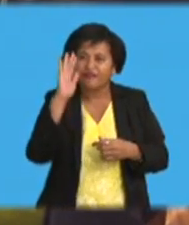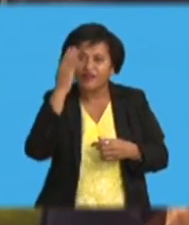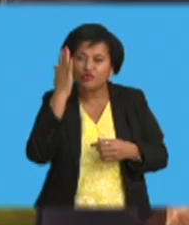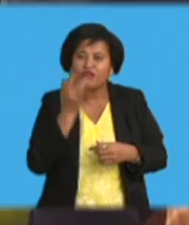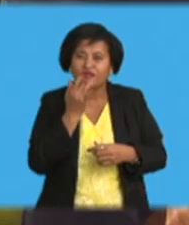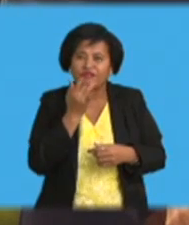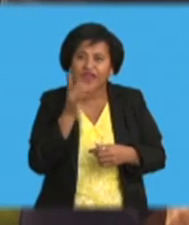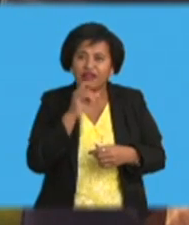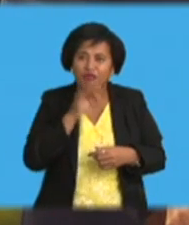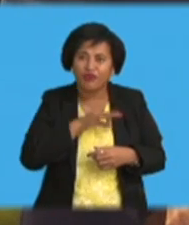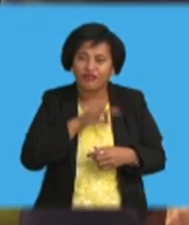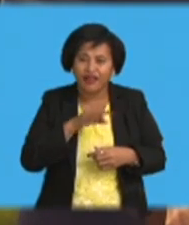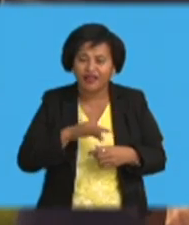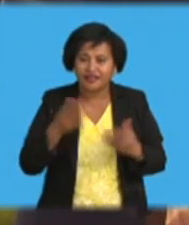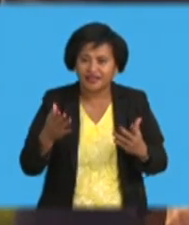immediately